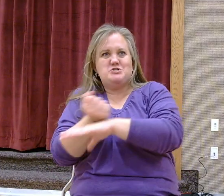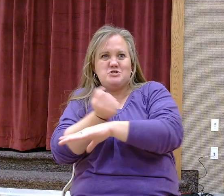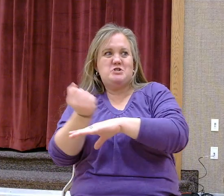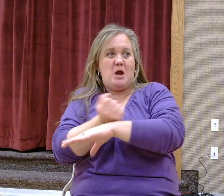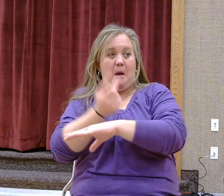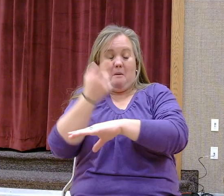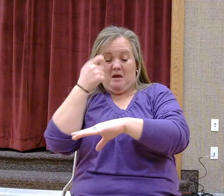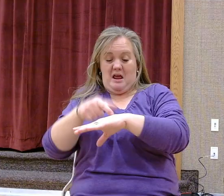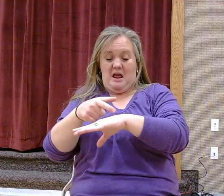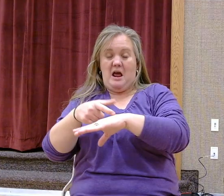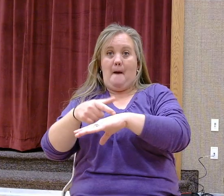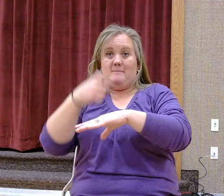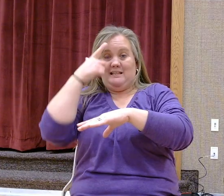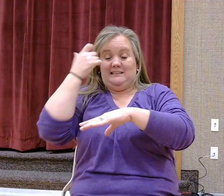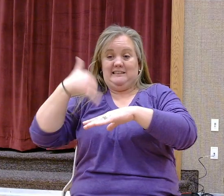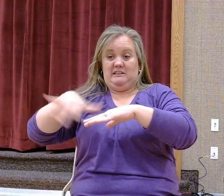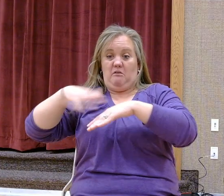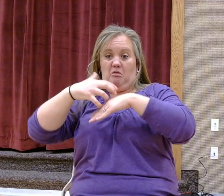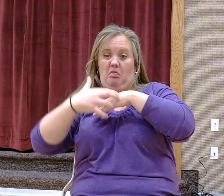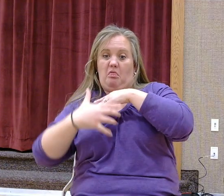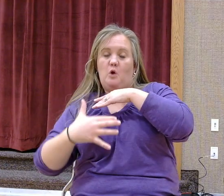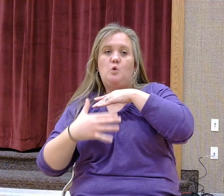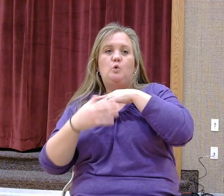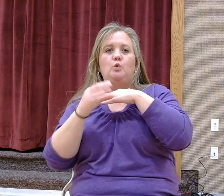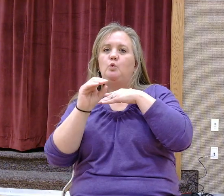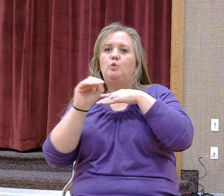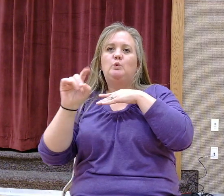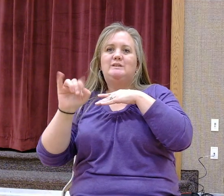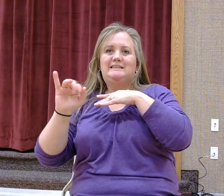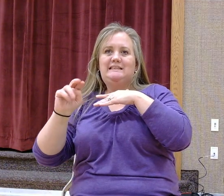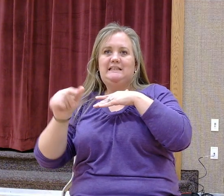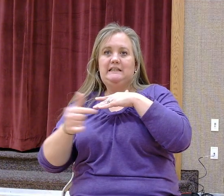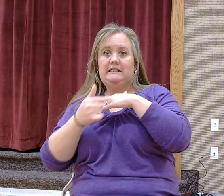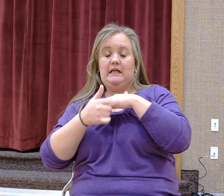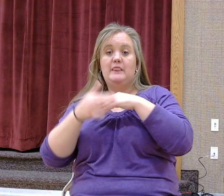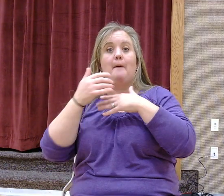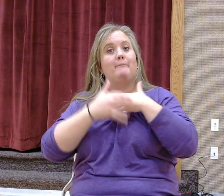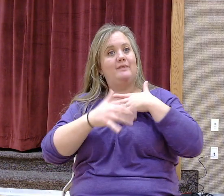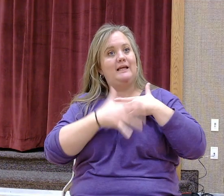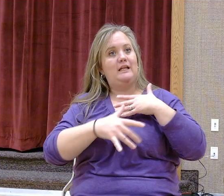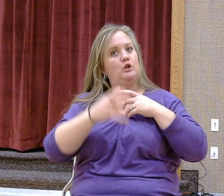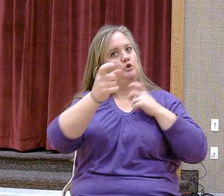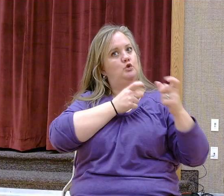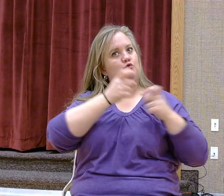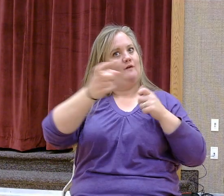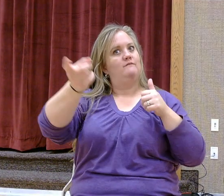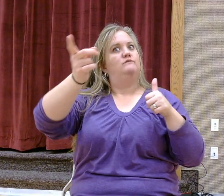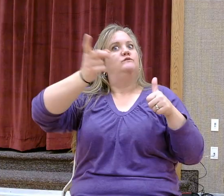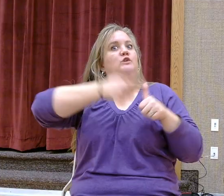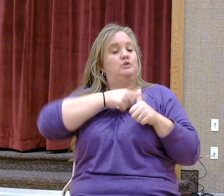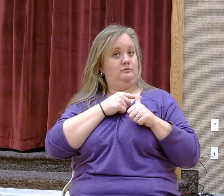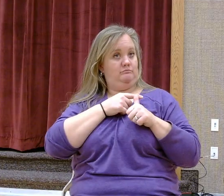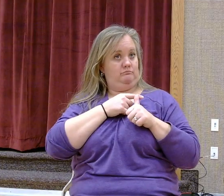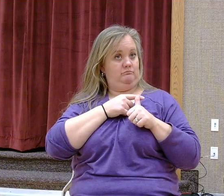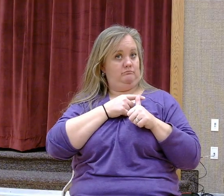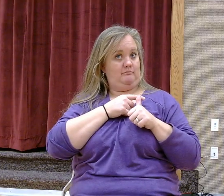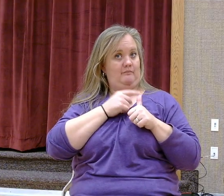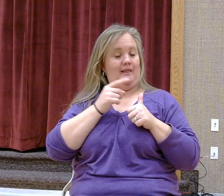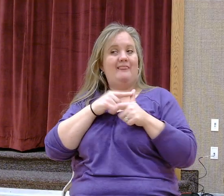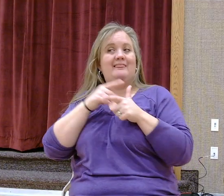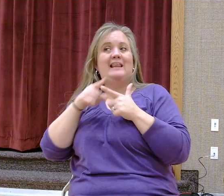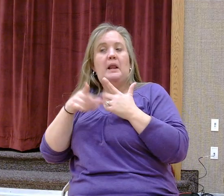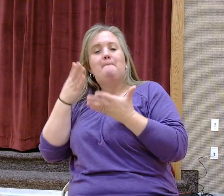still open because it's draining still. So the bleeding has to be controlled if you're planning on using any kind of a glue on